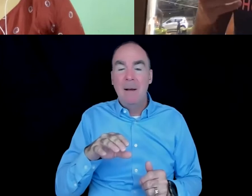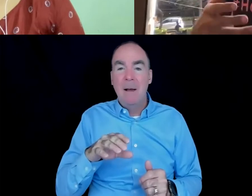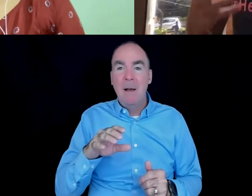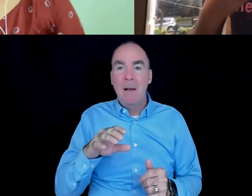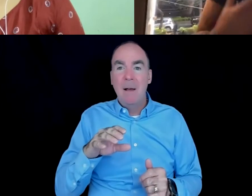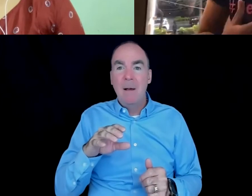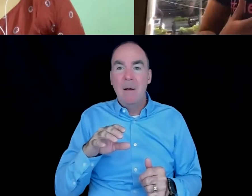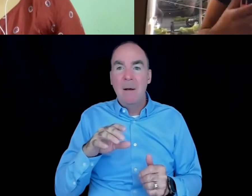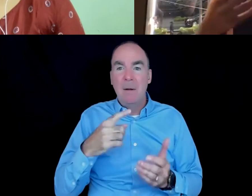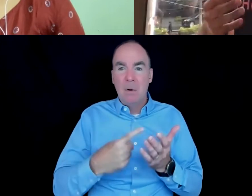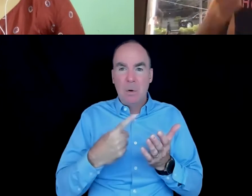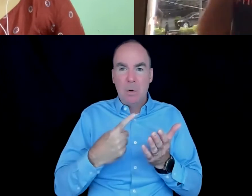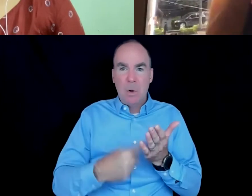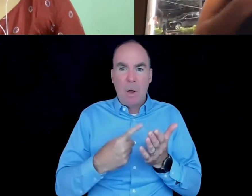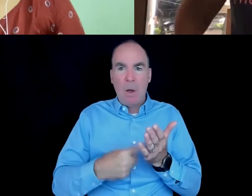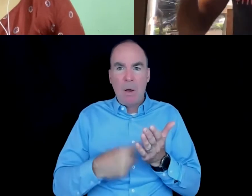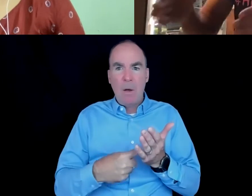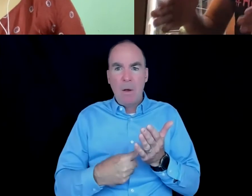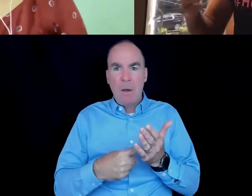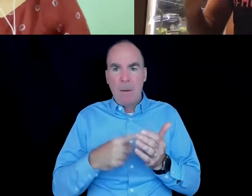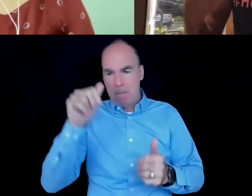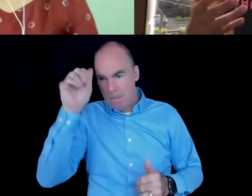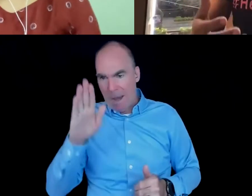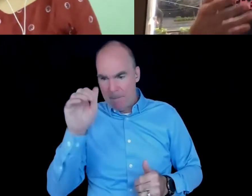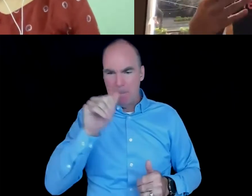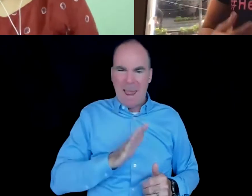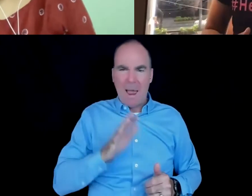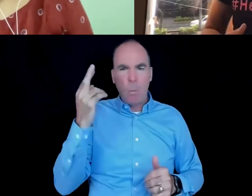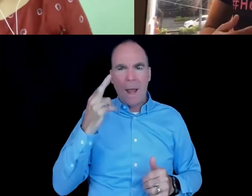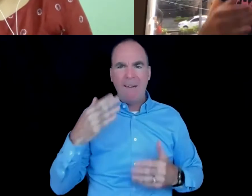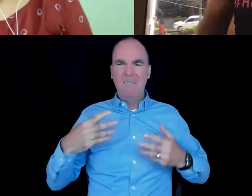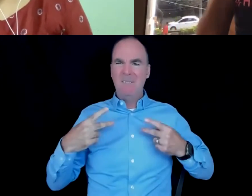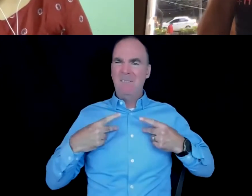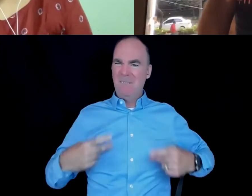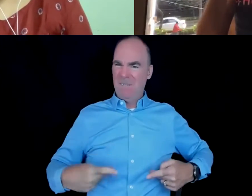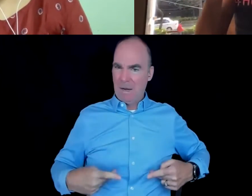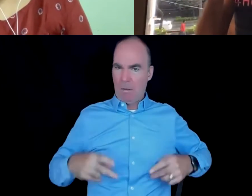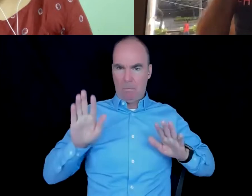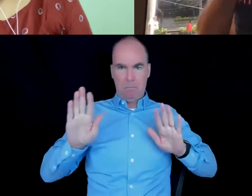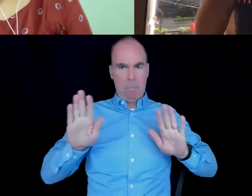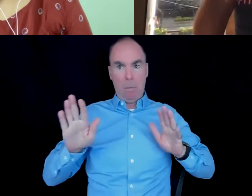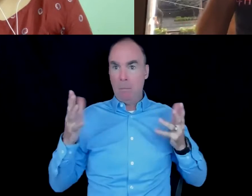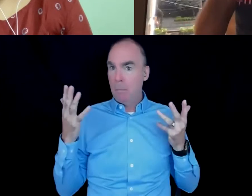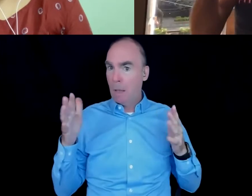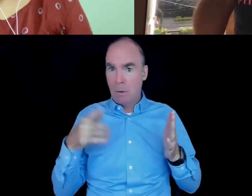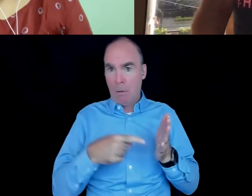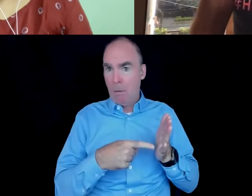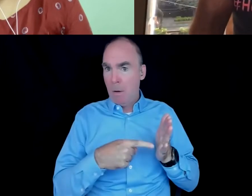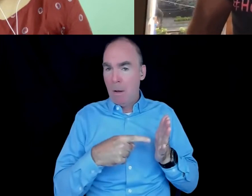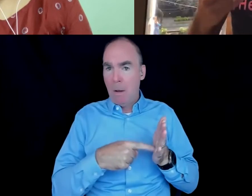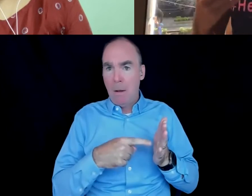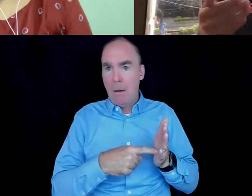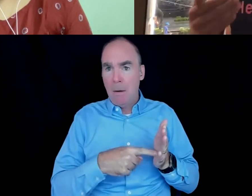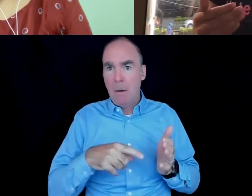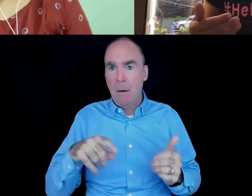it's related to the biological part. We are males and females related to our biological part that we can recognize it by through